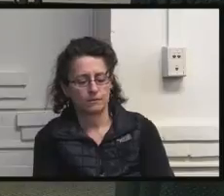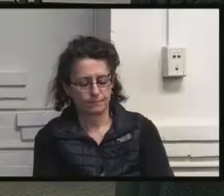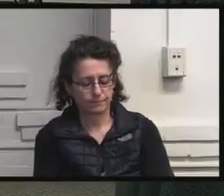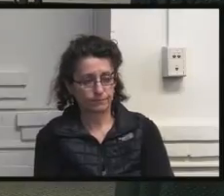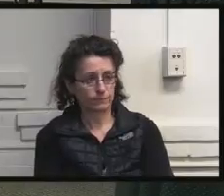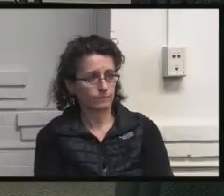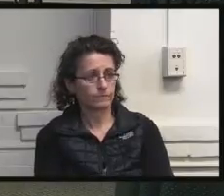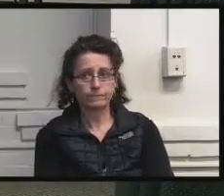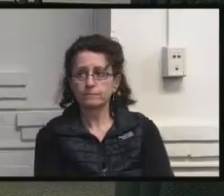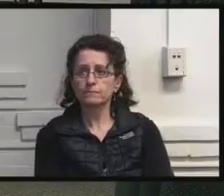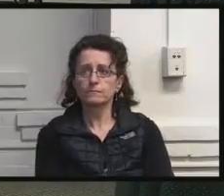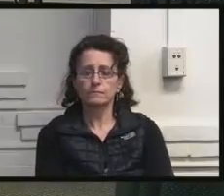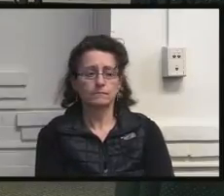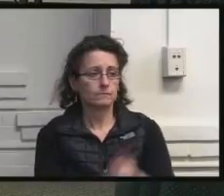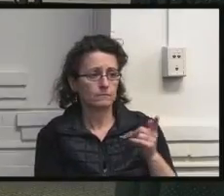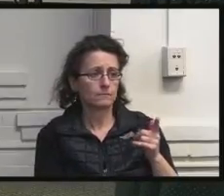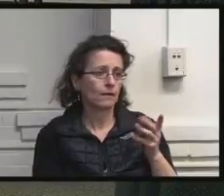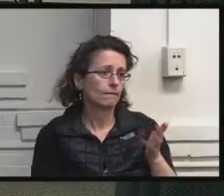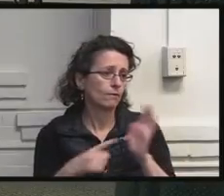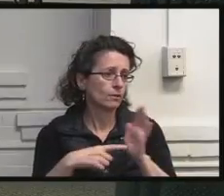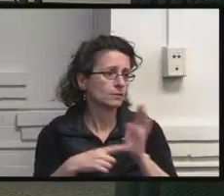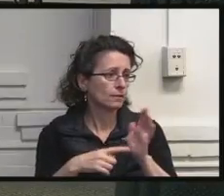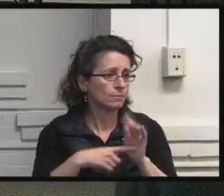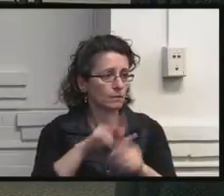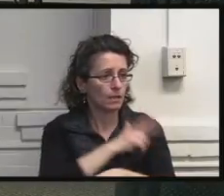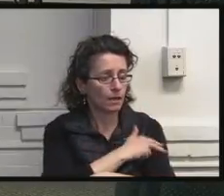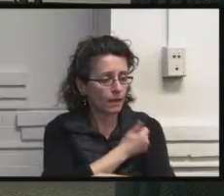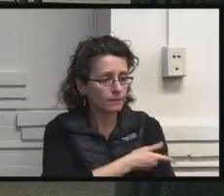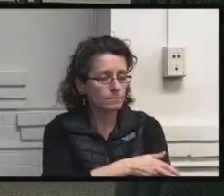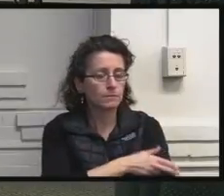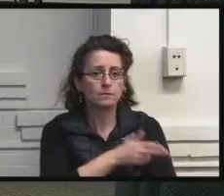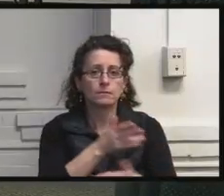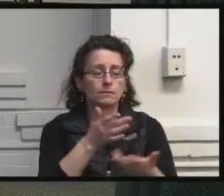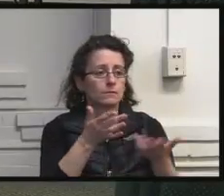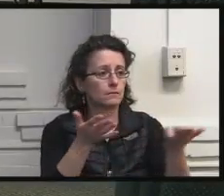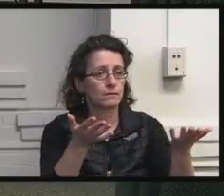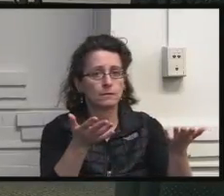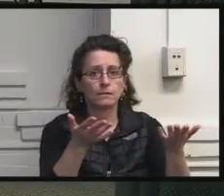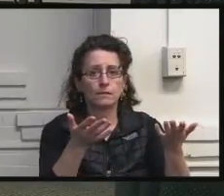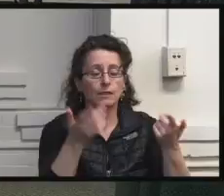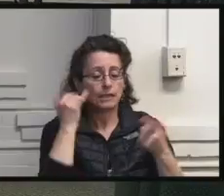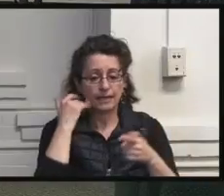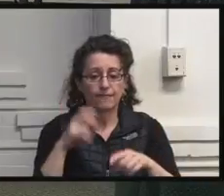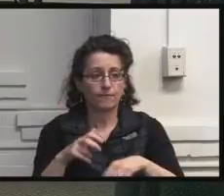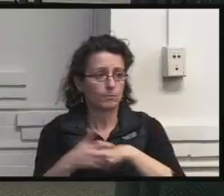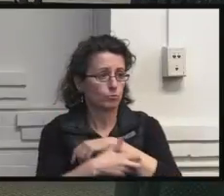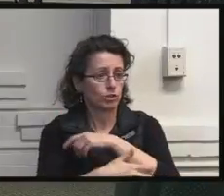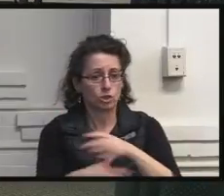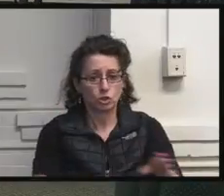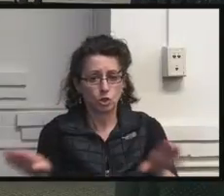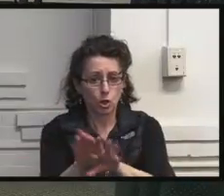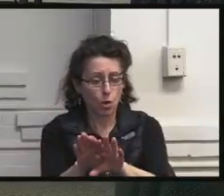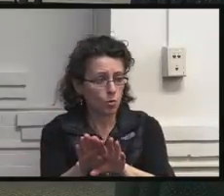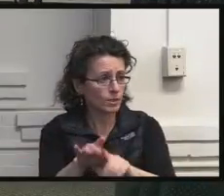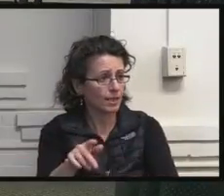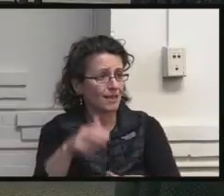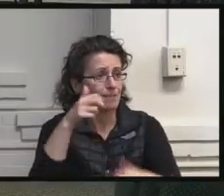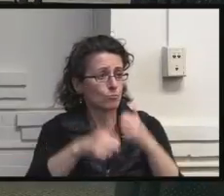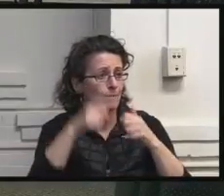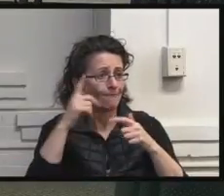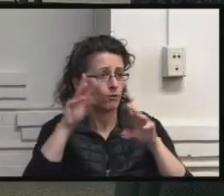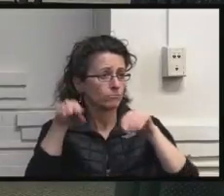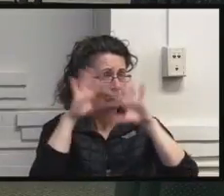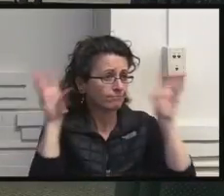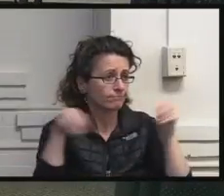Do you have, like, you know, your medical facility, I don't know where it's located in town. For example, if this bridge is closed, does that become more work for